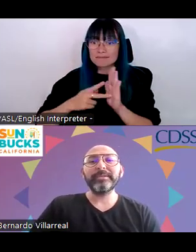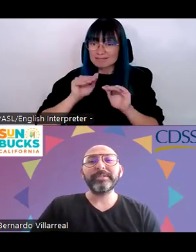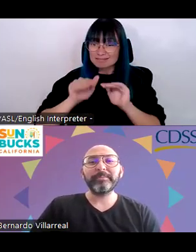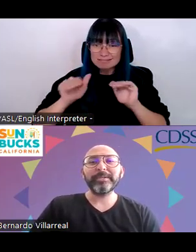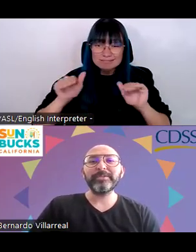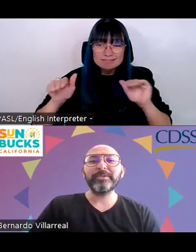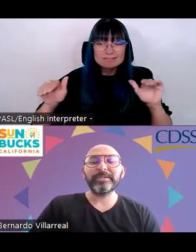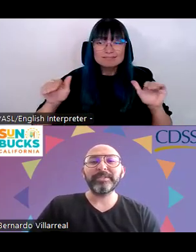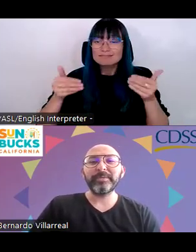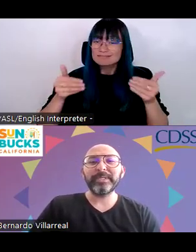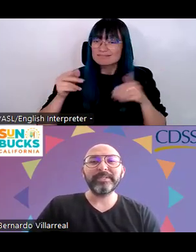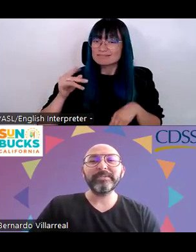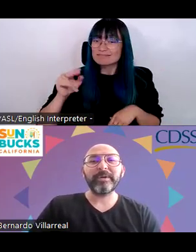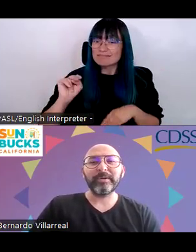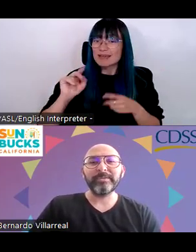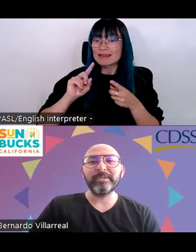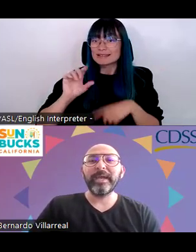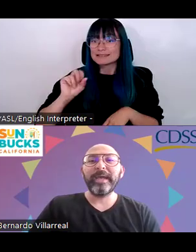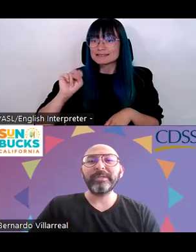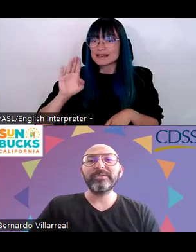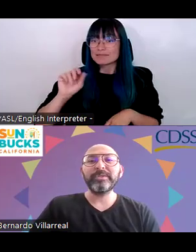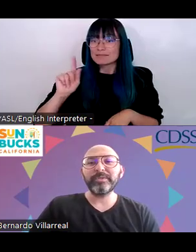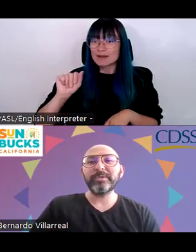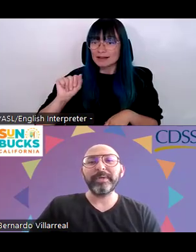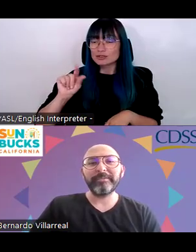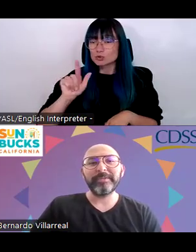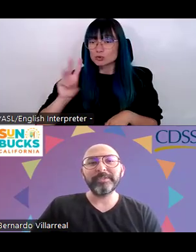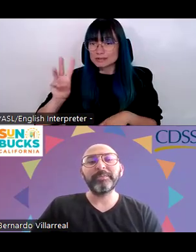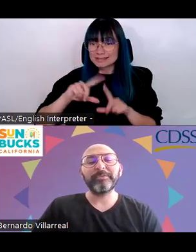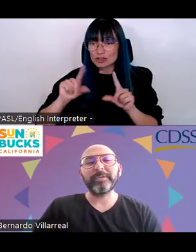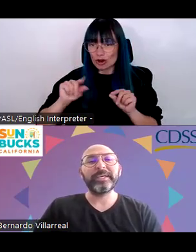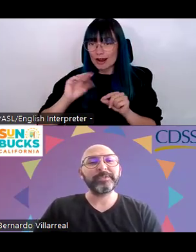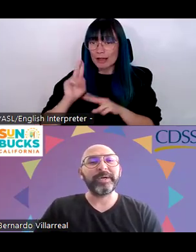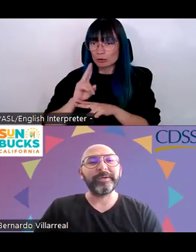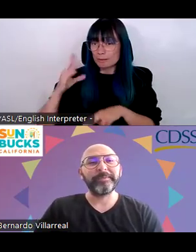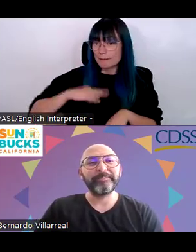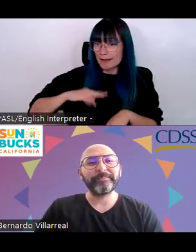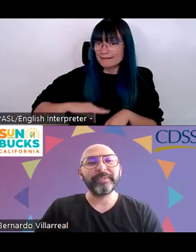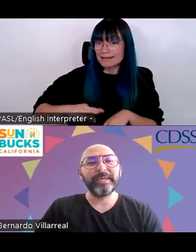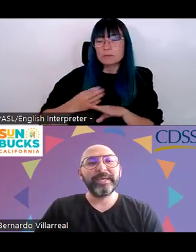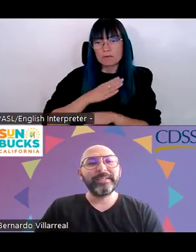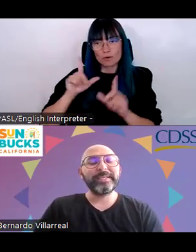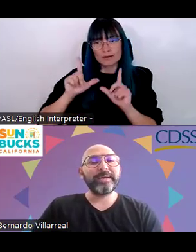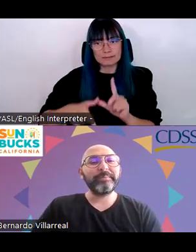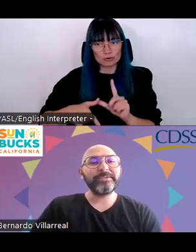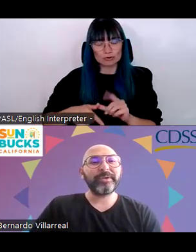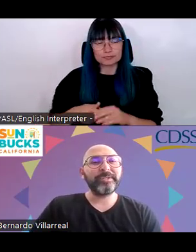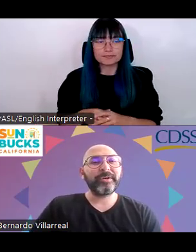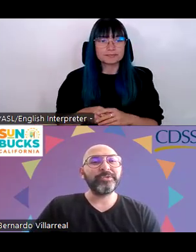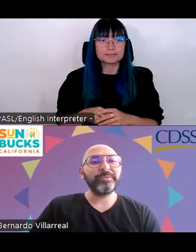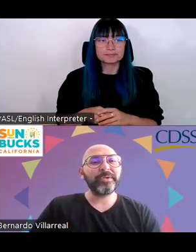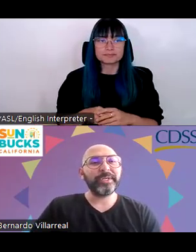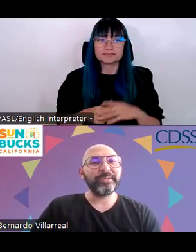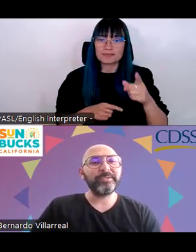to pin their Sunbucks 2026 cards and to use their benefits before they expire. This